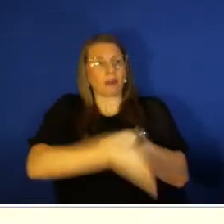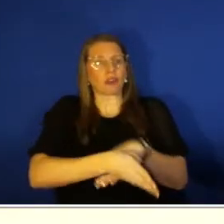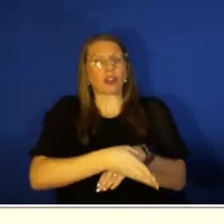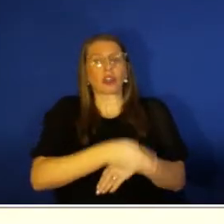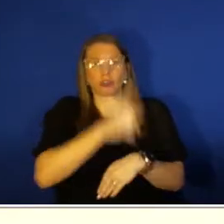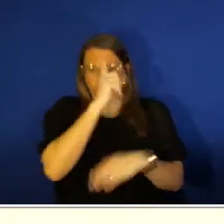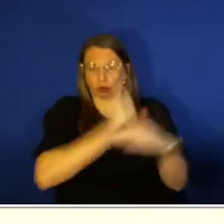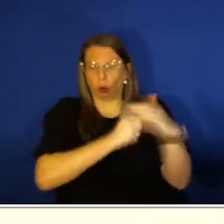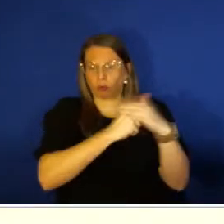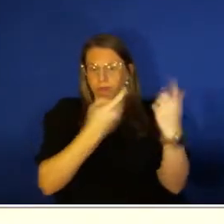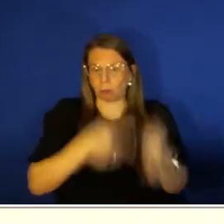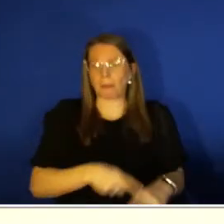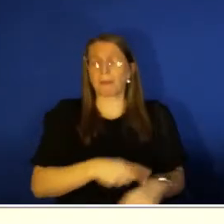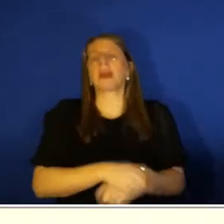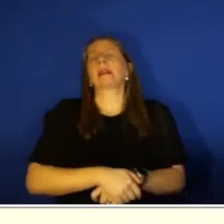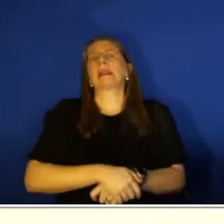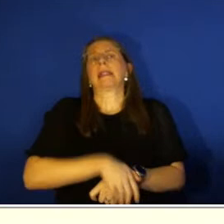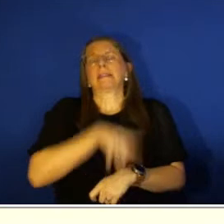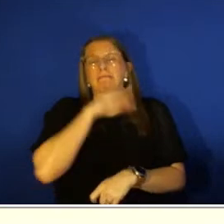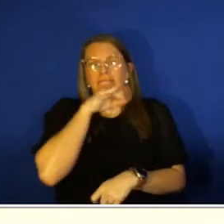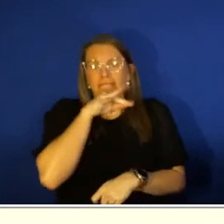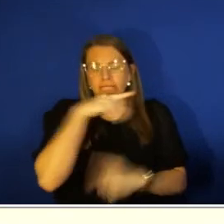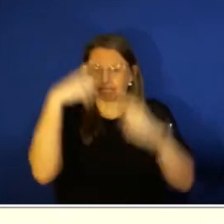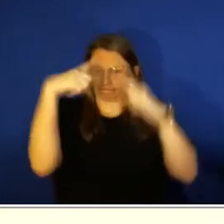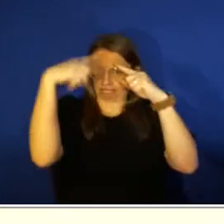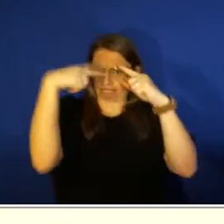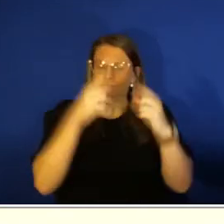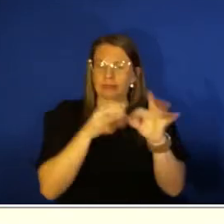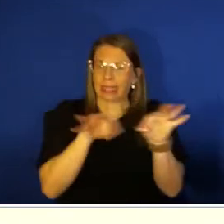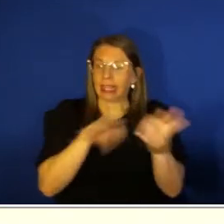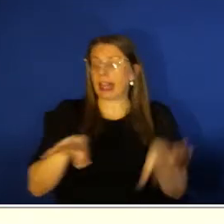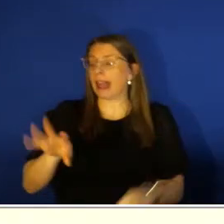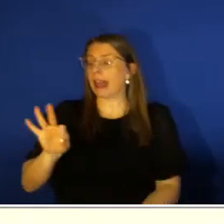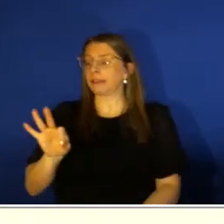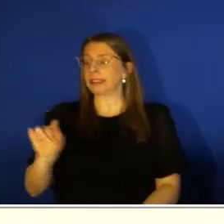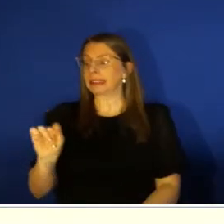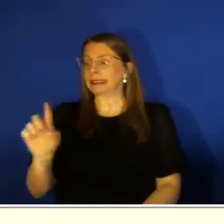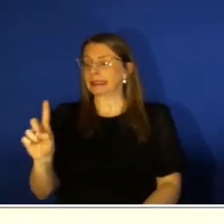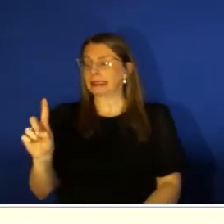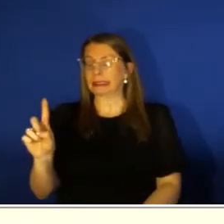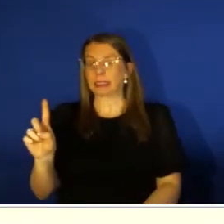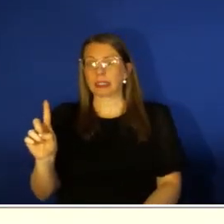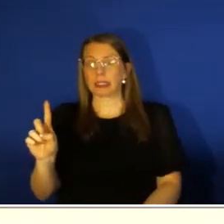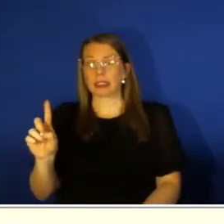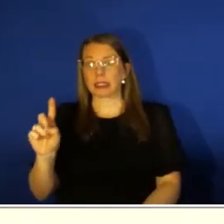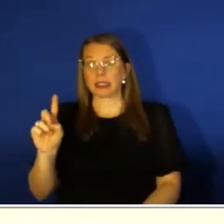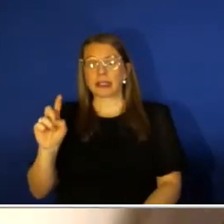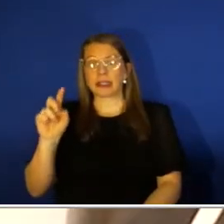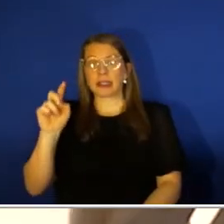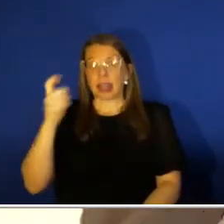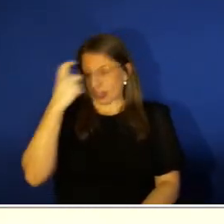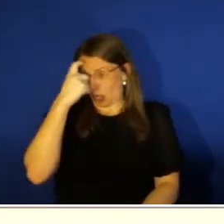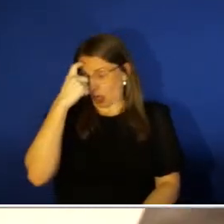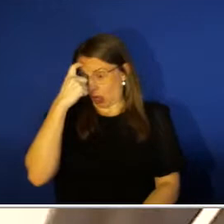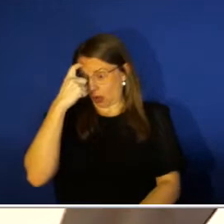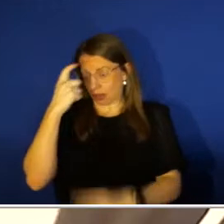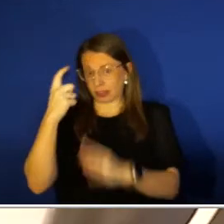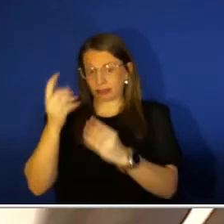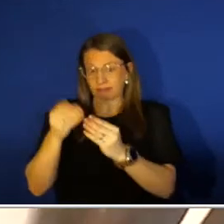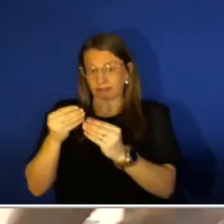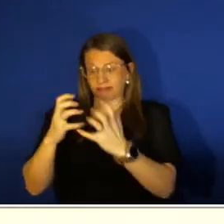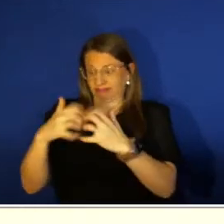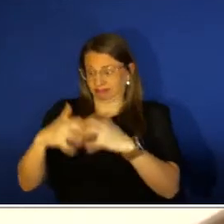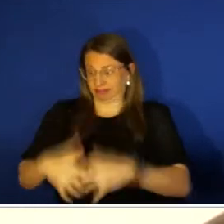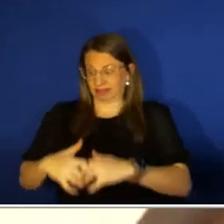stroke, producing language or understanding language. And FTD is actually a neurodegenerative disease. It's in the